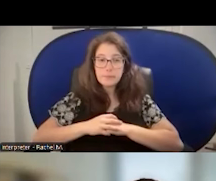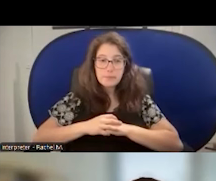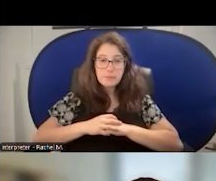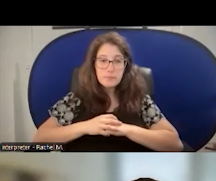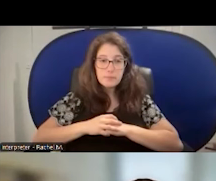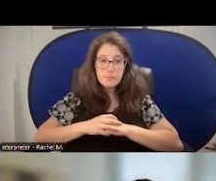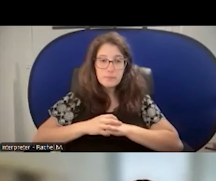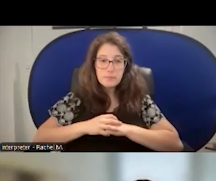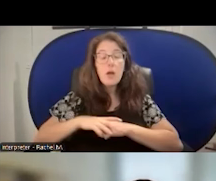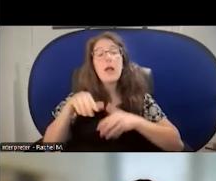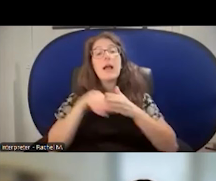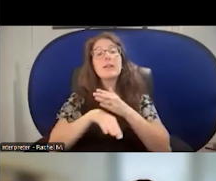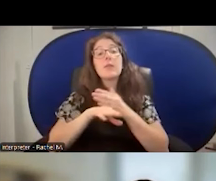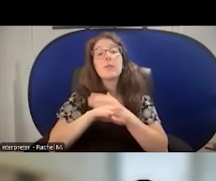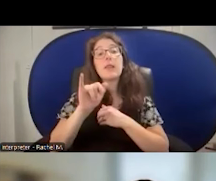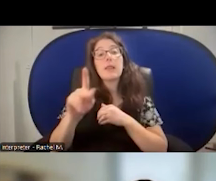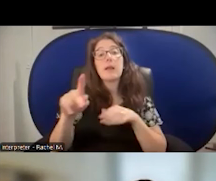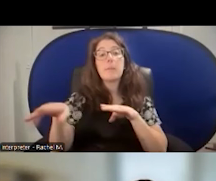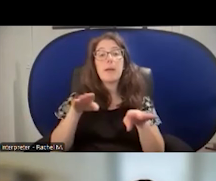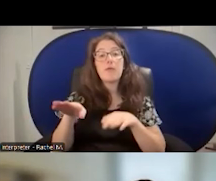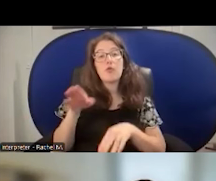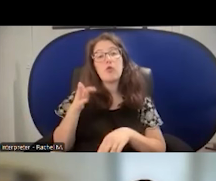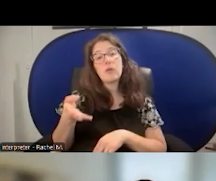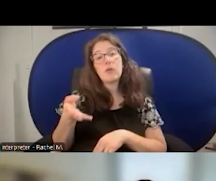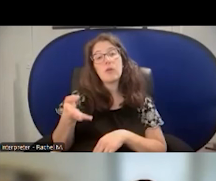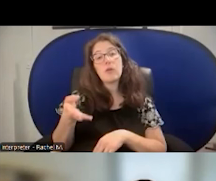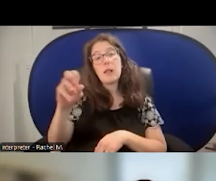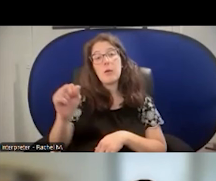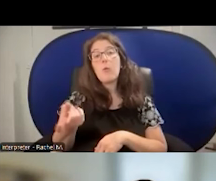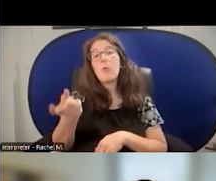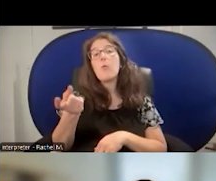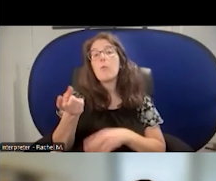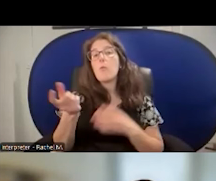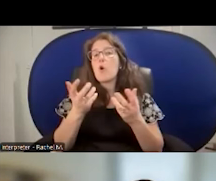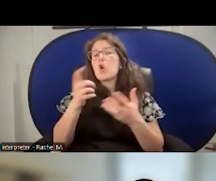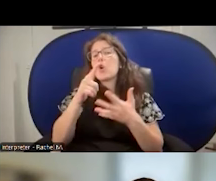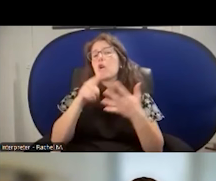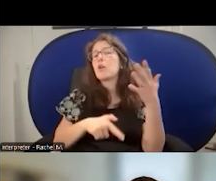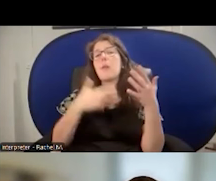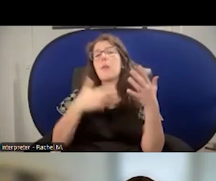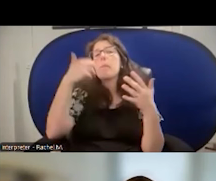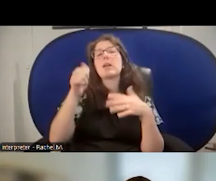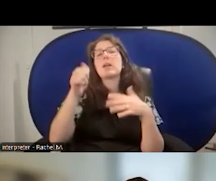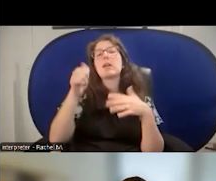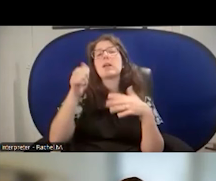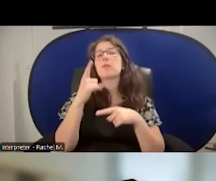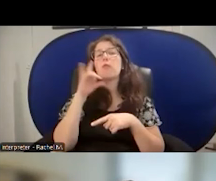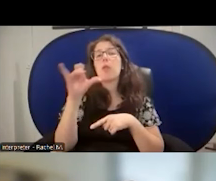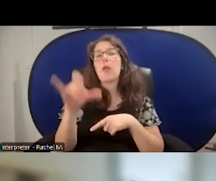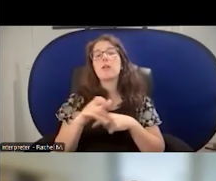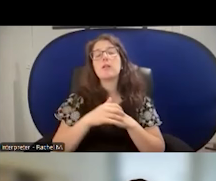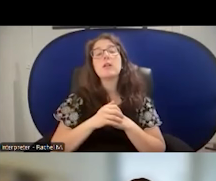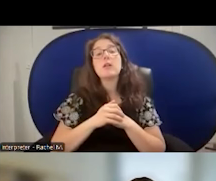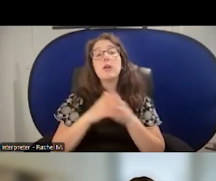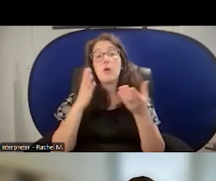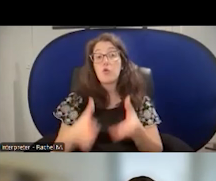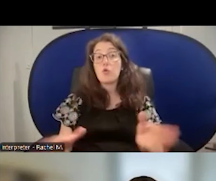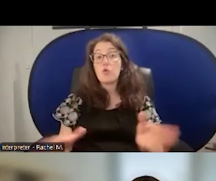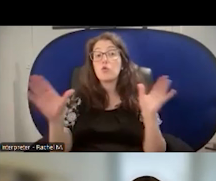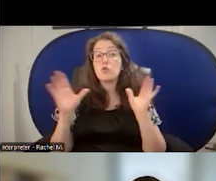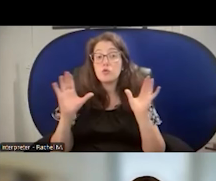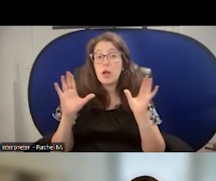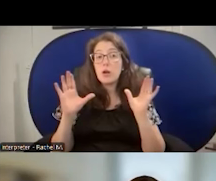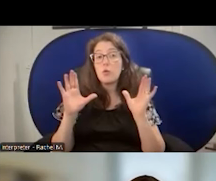Okay, so we're talking about accessible link behavior in the LMS. What are the best practices for that? And just as a general